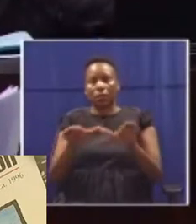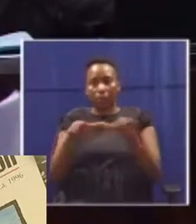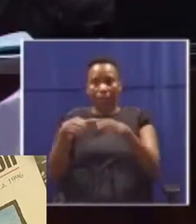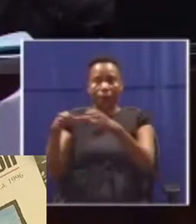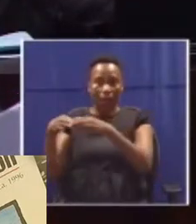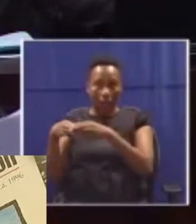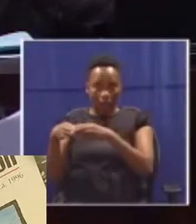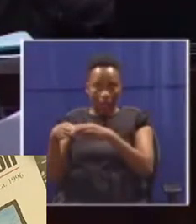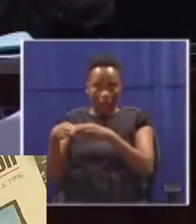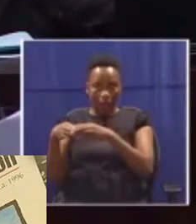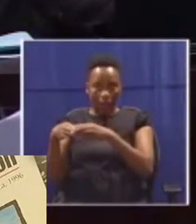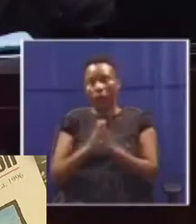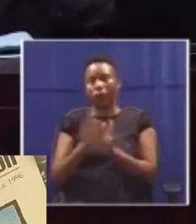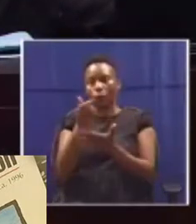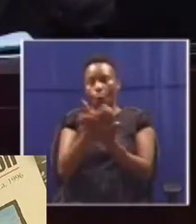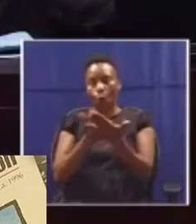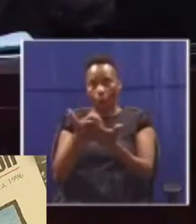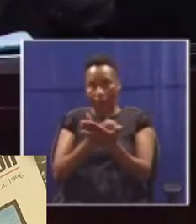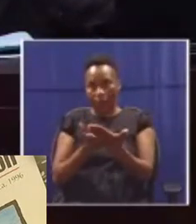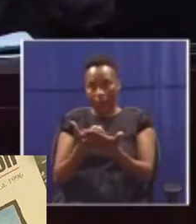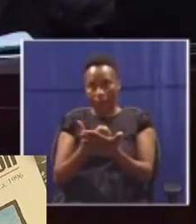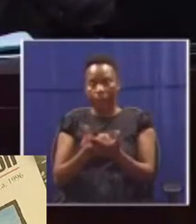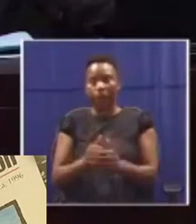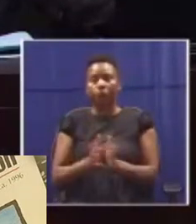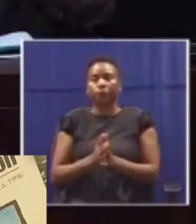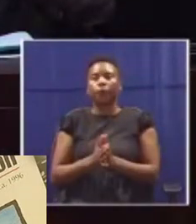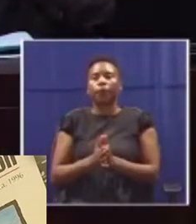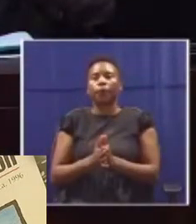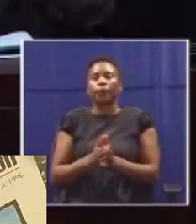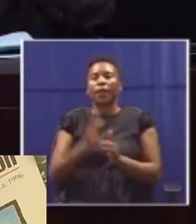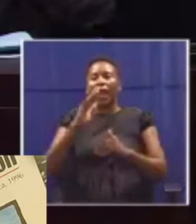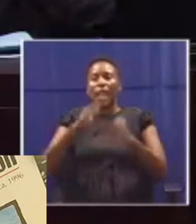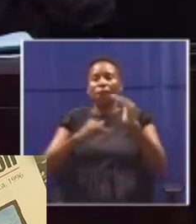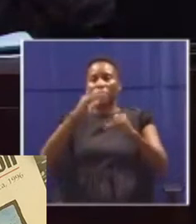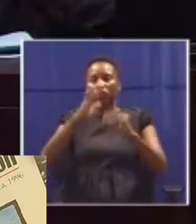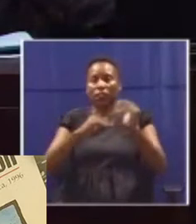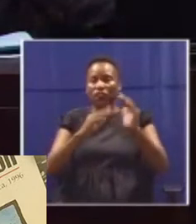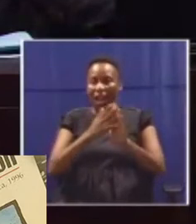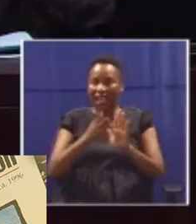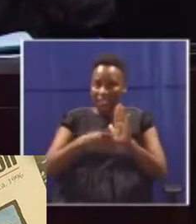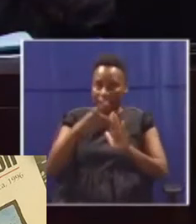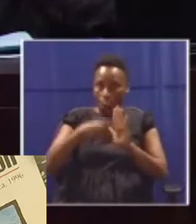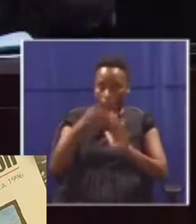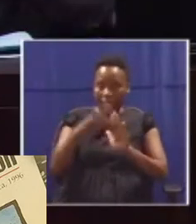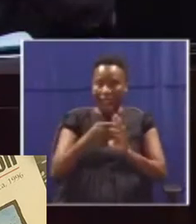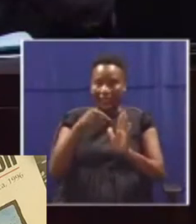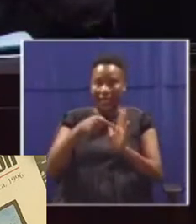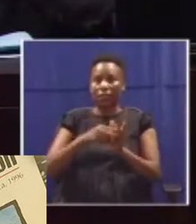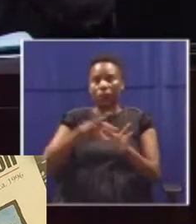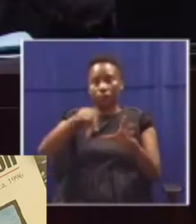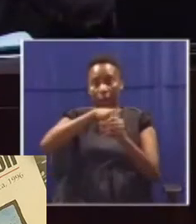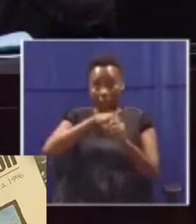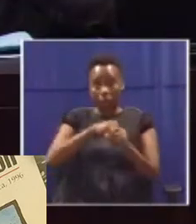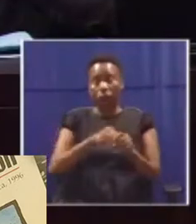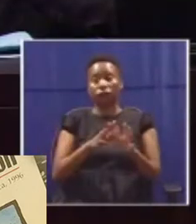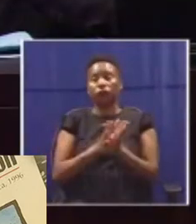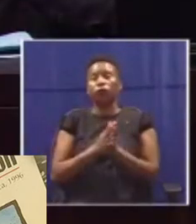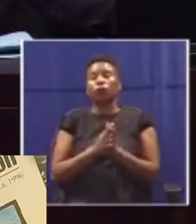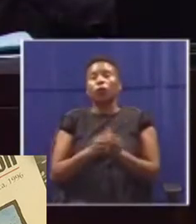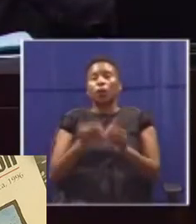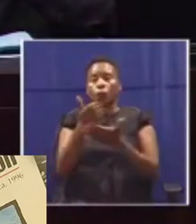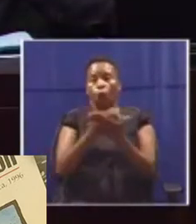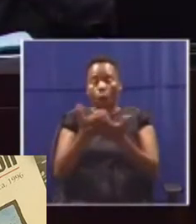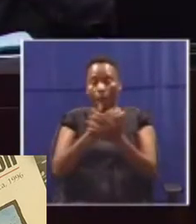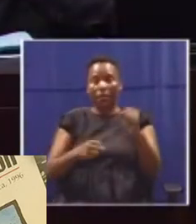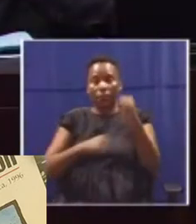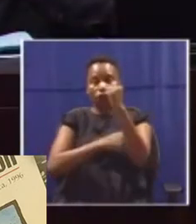sectors of the economy. Infrastructure development as part of the implementation of the economic